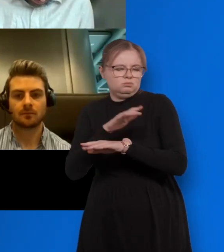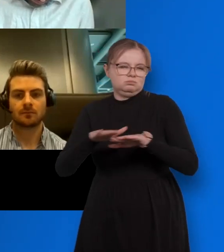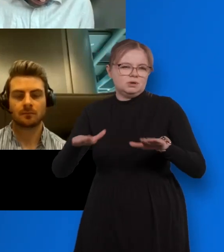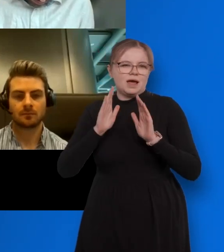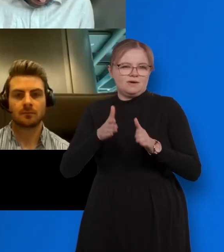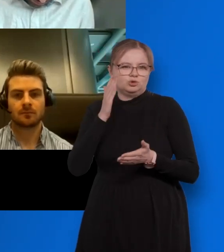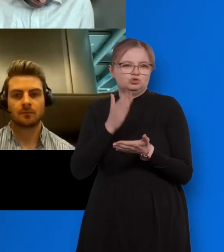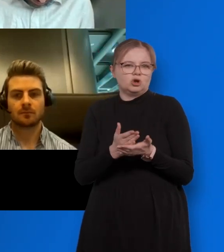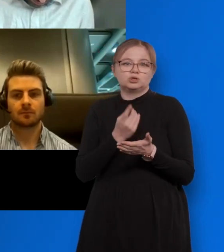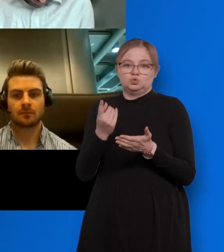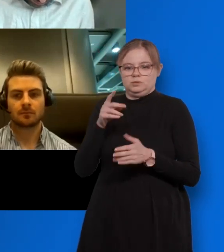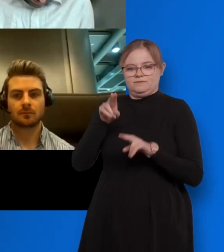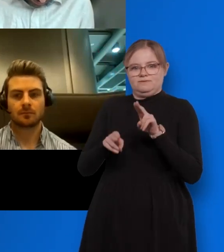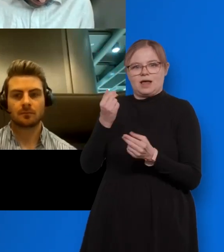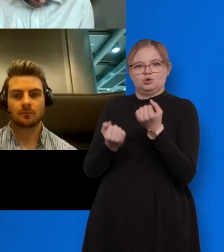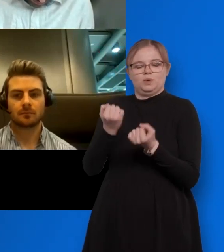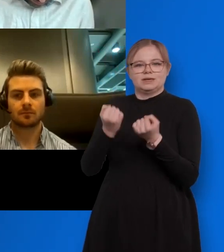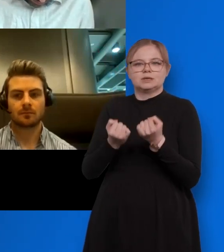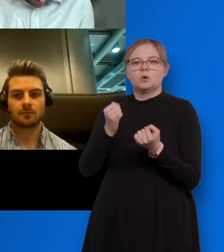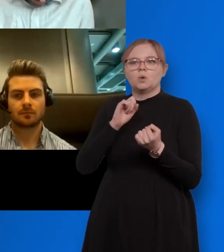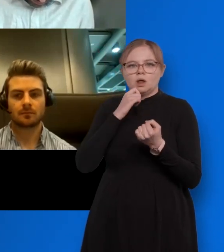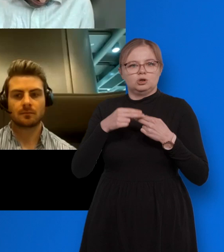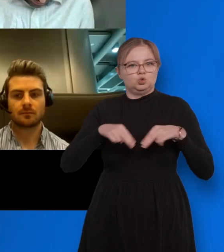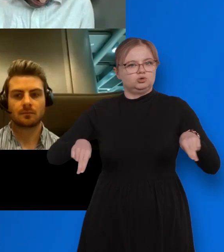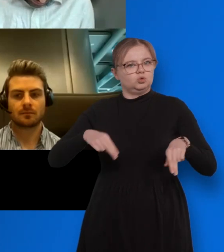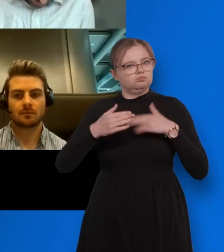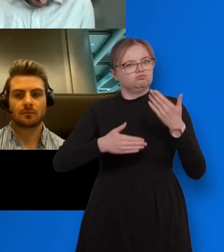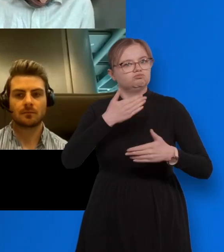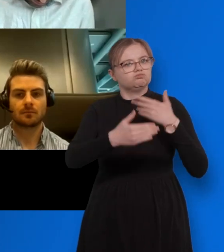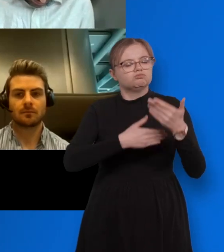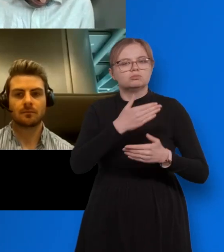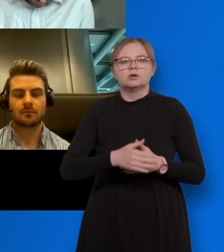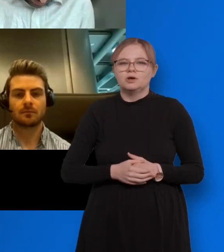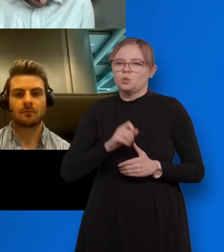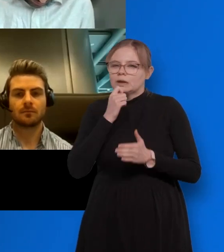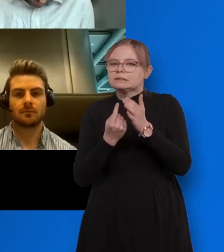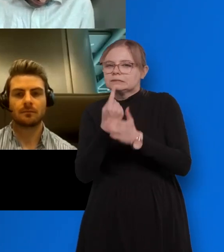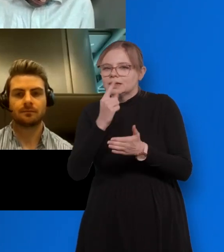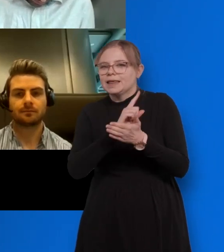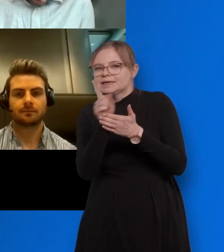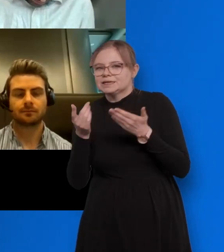your evaluators aren't doing that. And I'm sure this might come up again later in today's seminar.